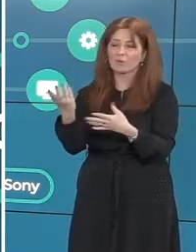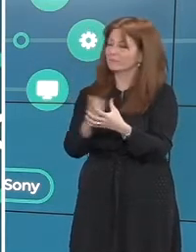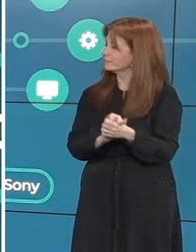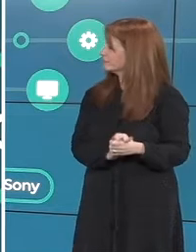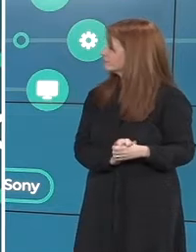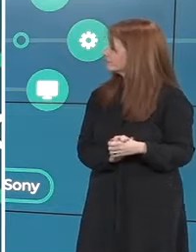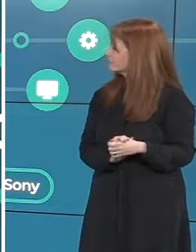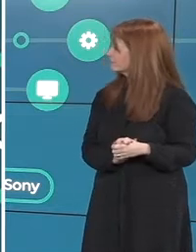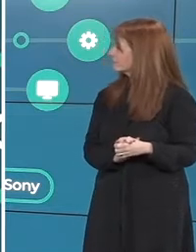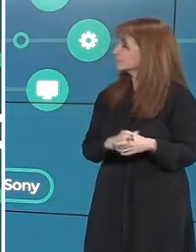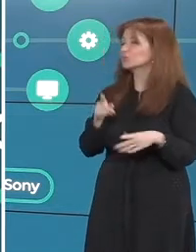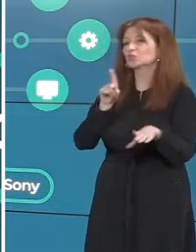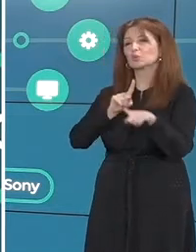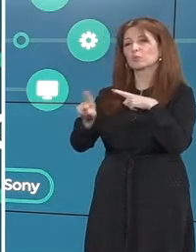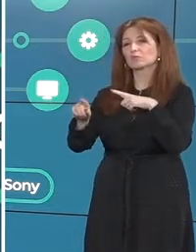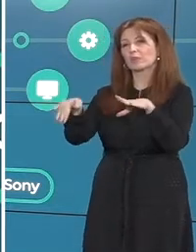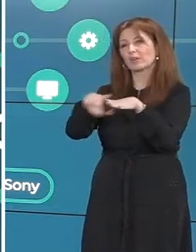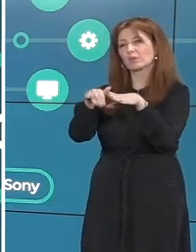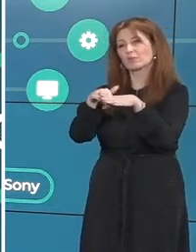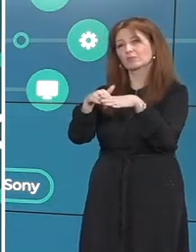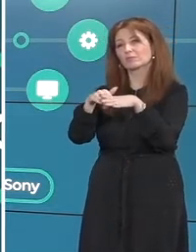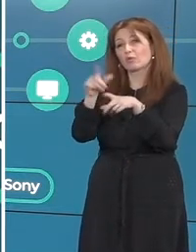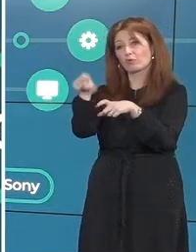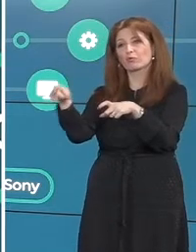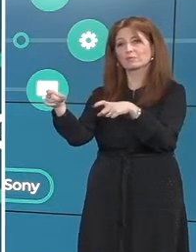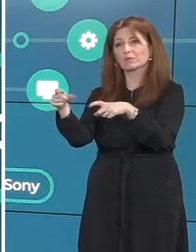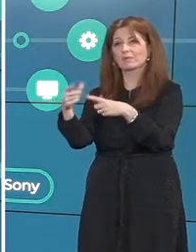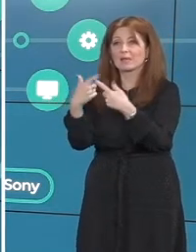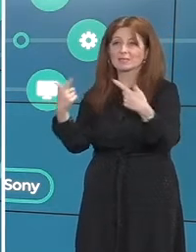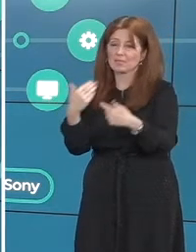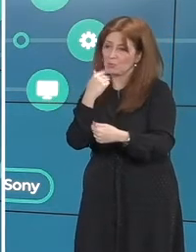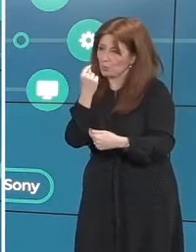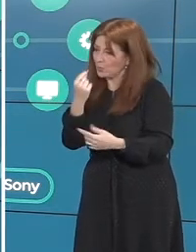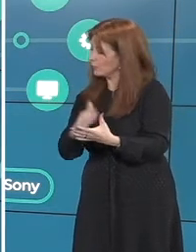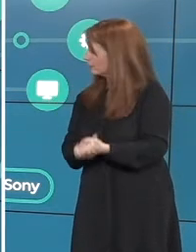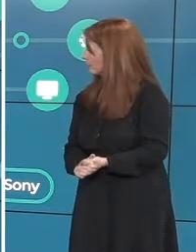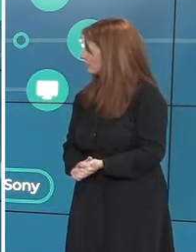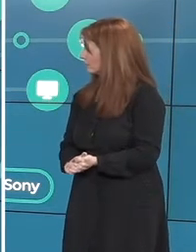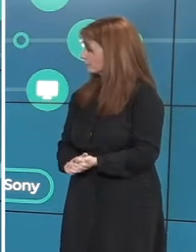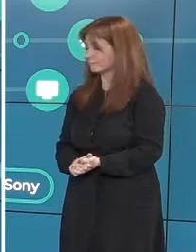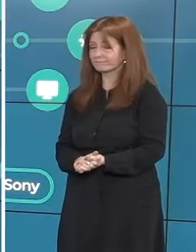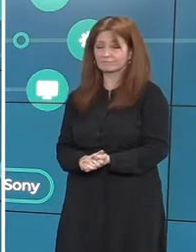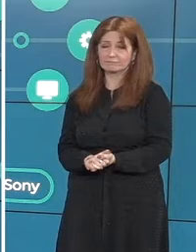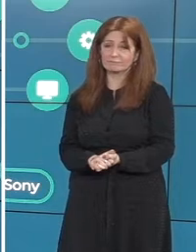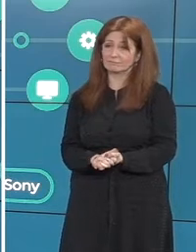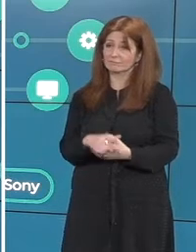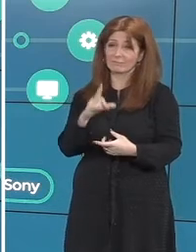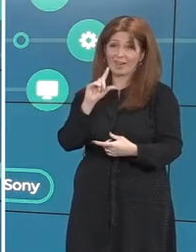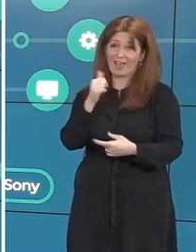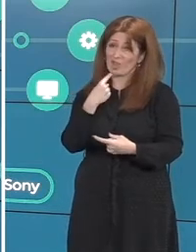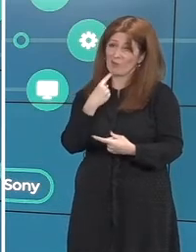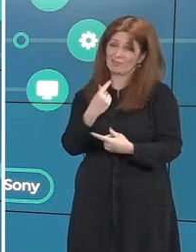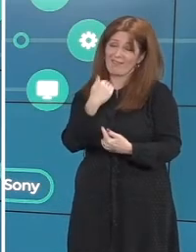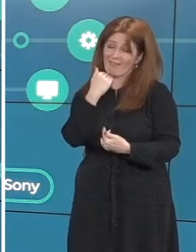voice of the user in as much as we possibly can. Okay, that's great. Yeah, excellent. Yeah, I can't say enough about the power of